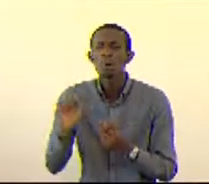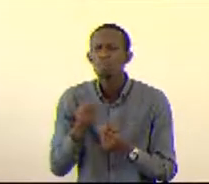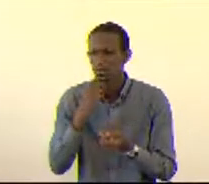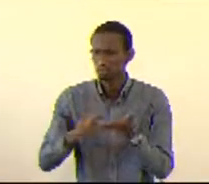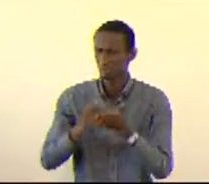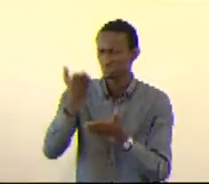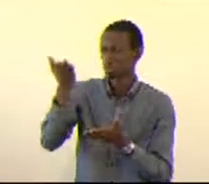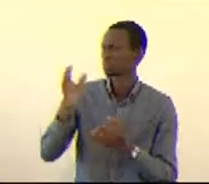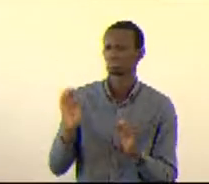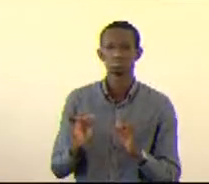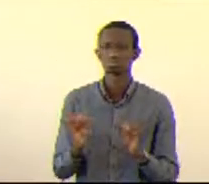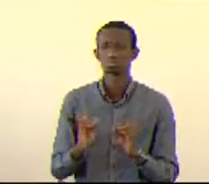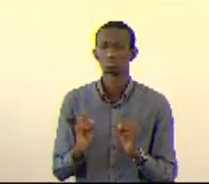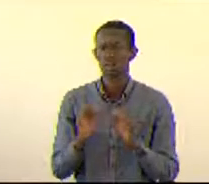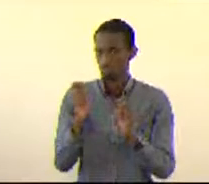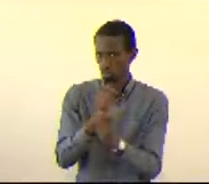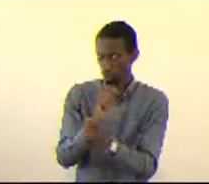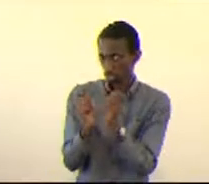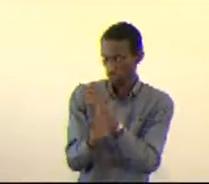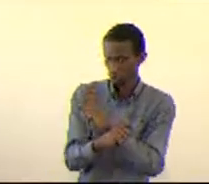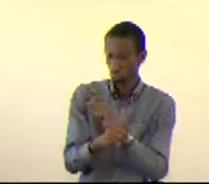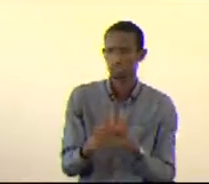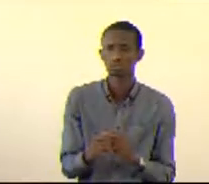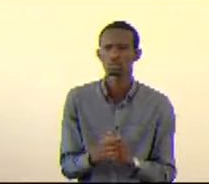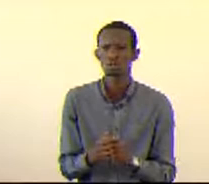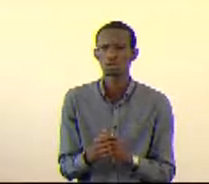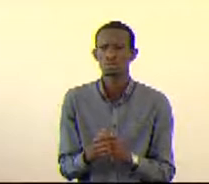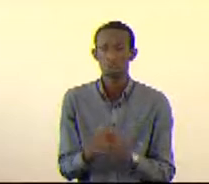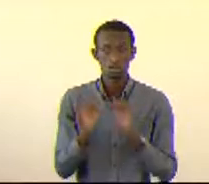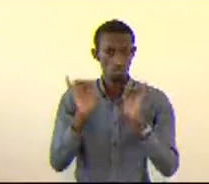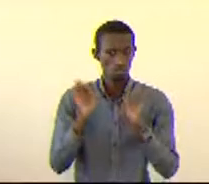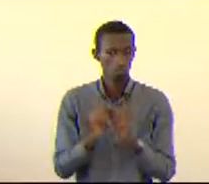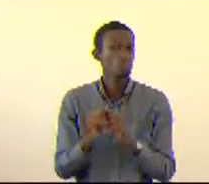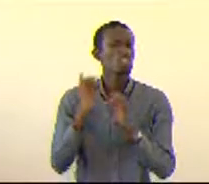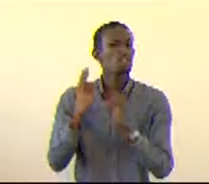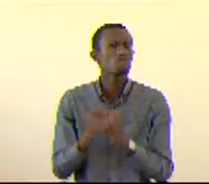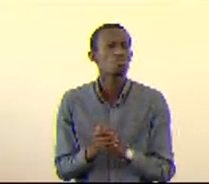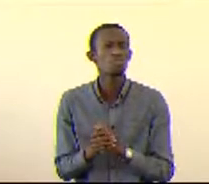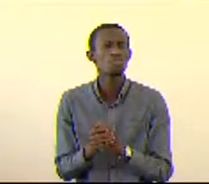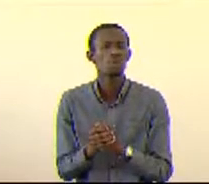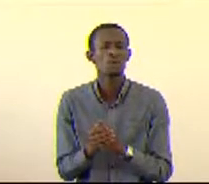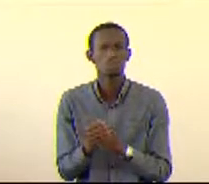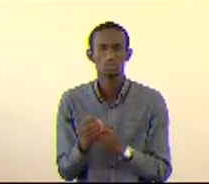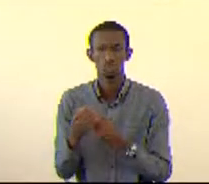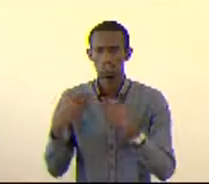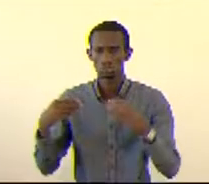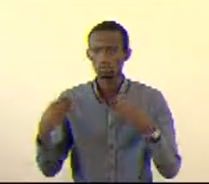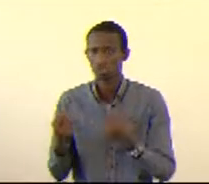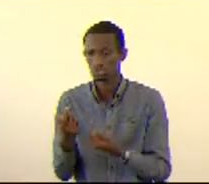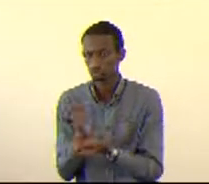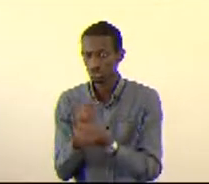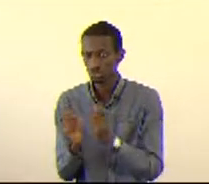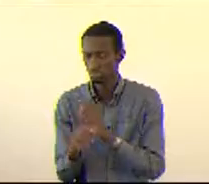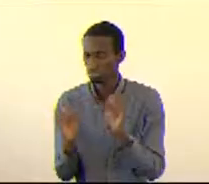here because during change of state, temperature does not change. So temperature does not feature in our equation. So we shall